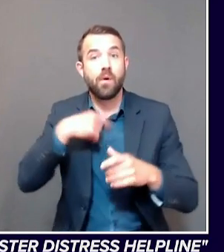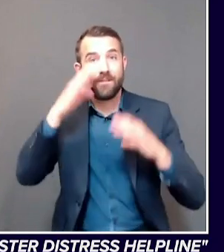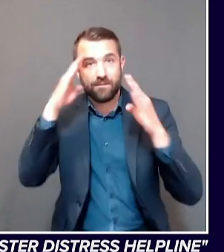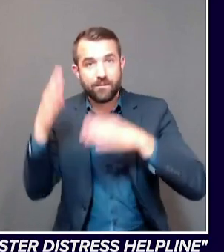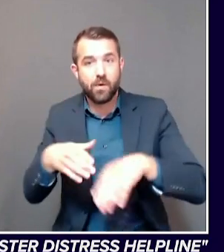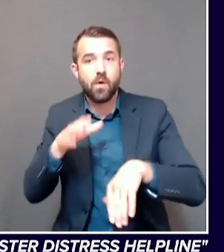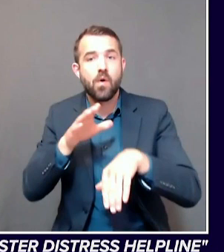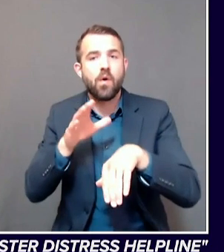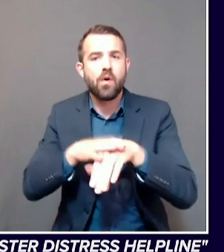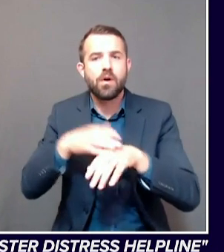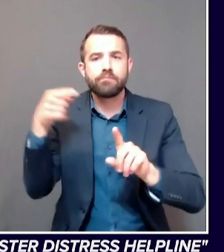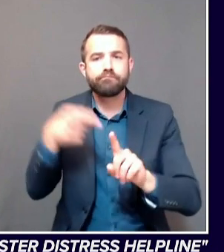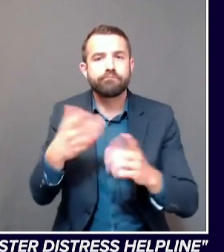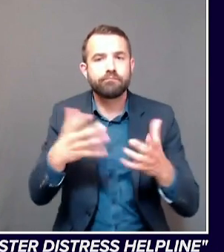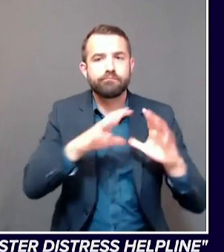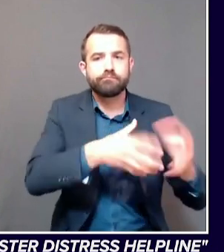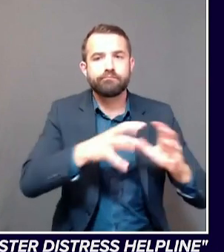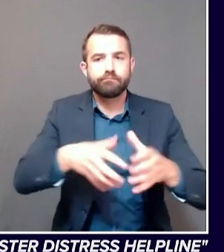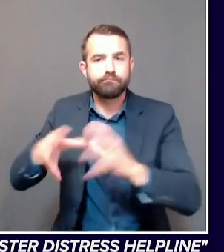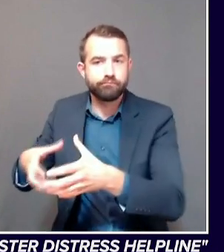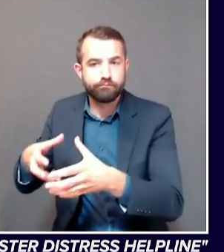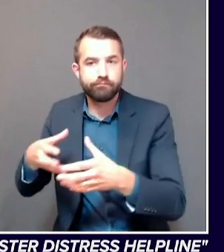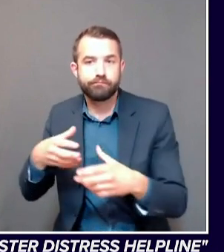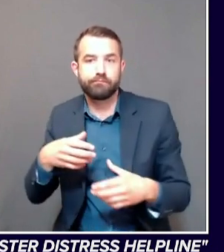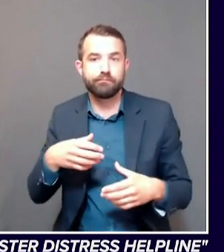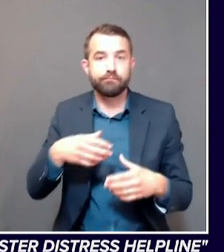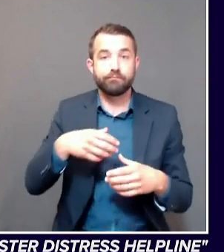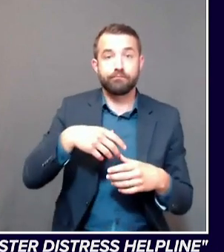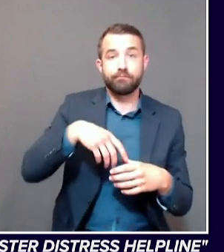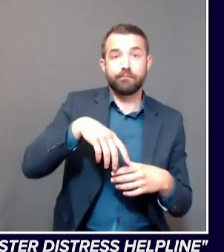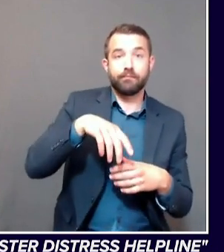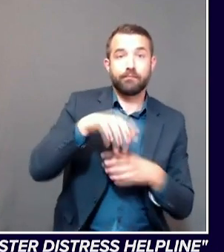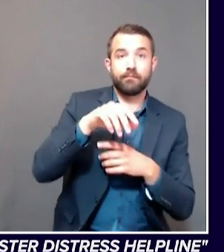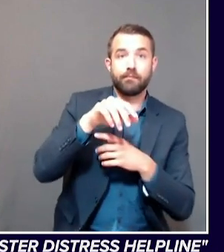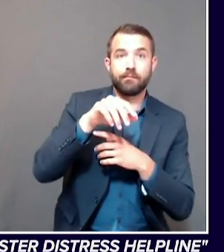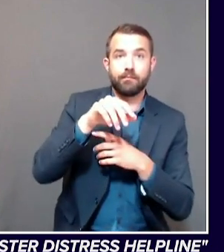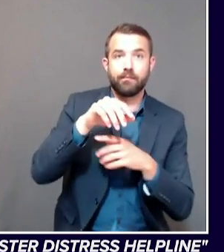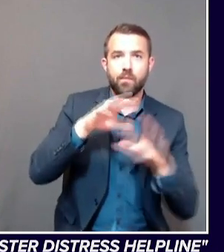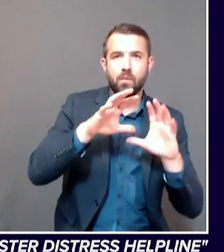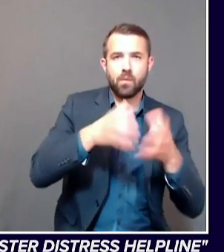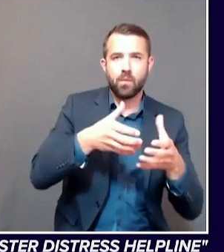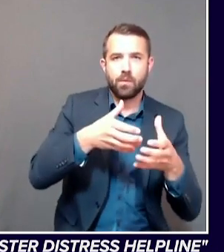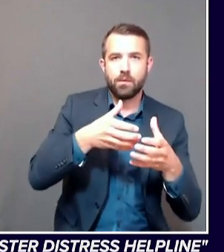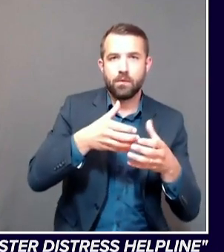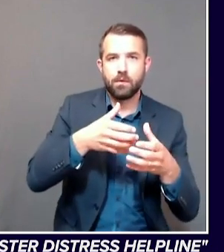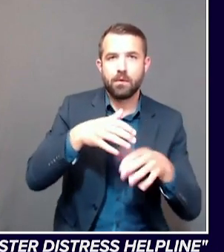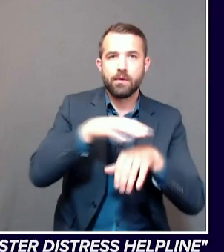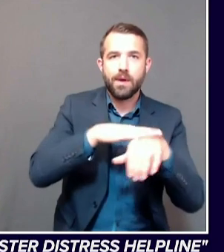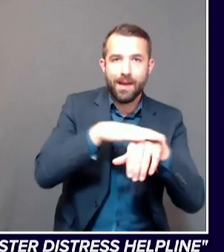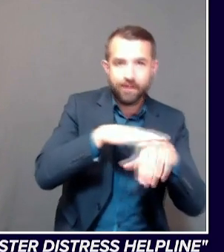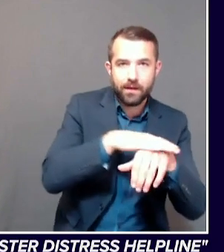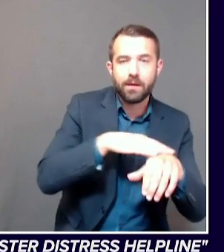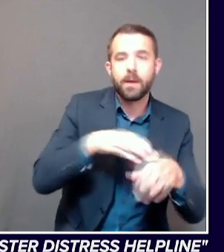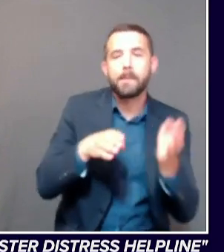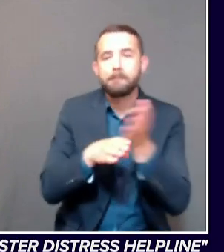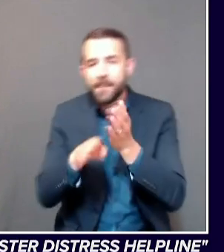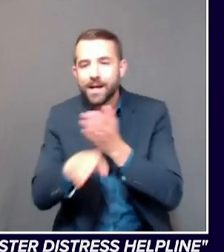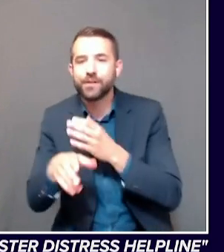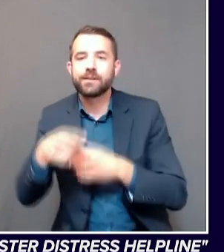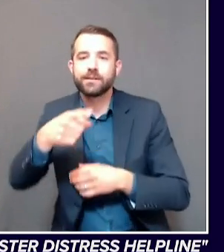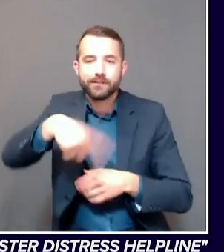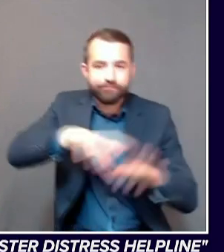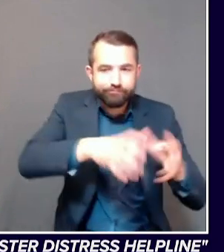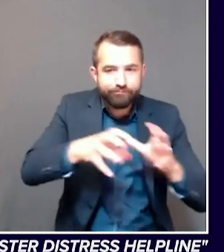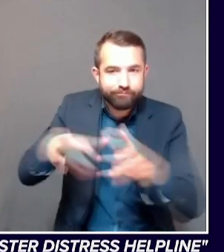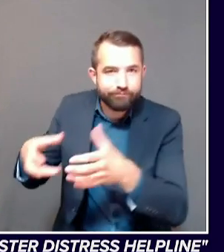Mainers, tribes, first responders, and healthcare workers to determine how best to direct future resources. We expect to